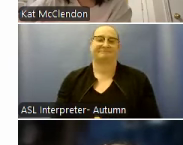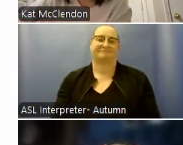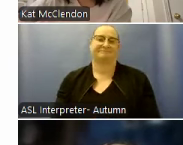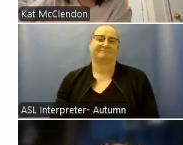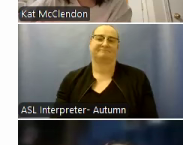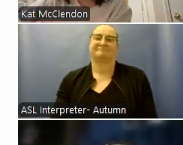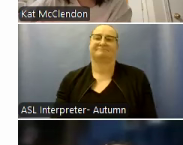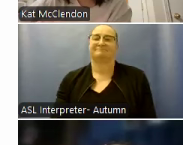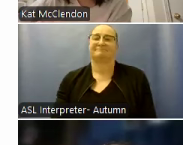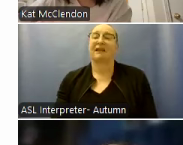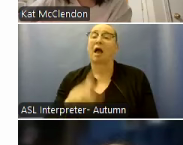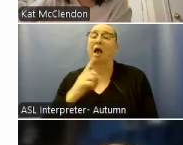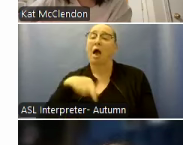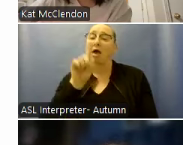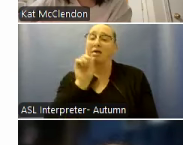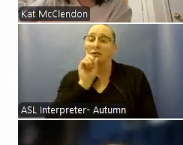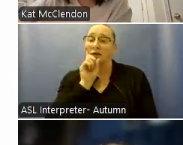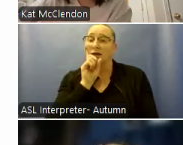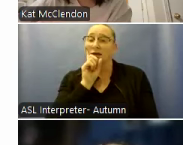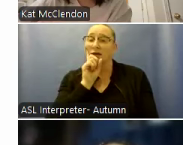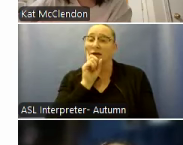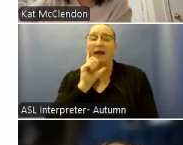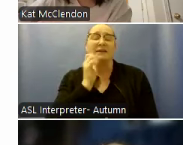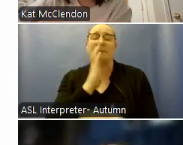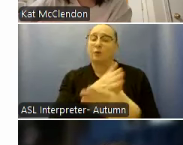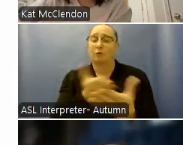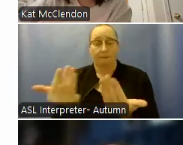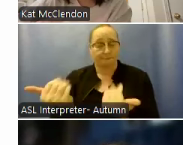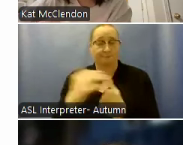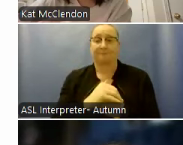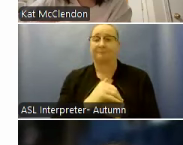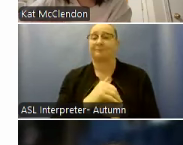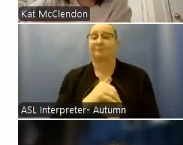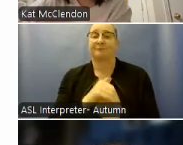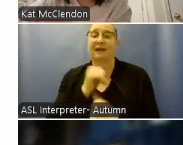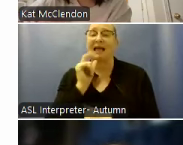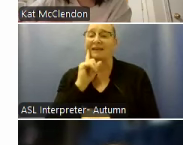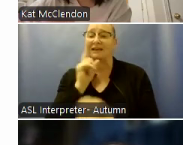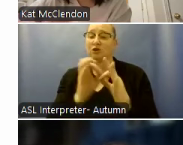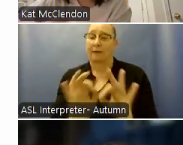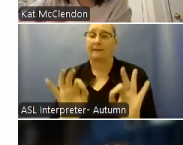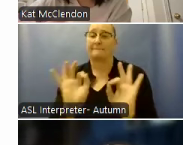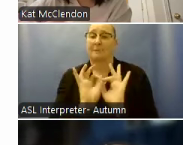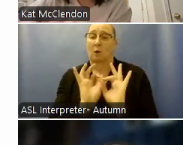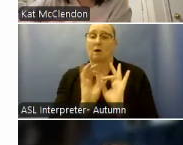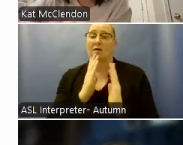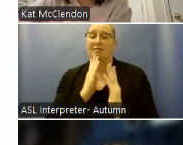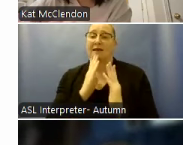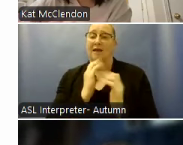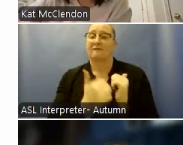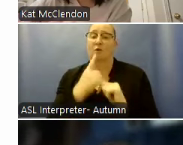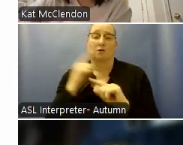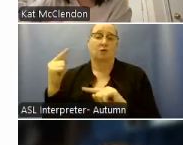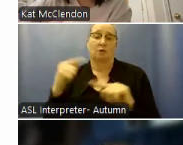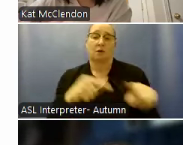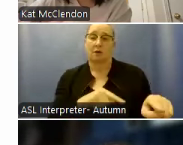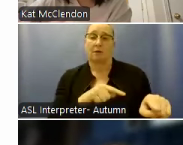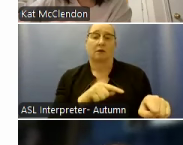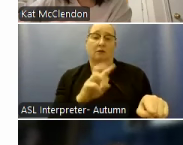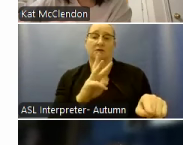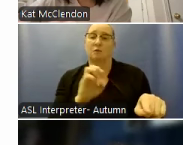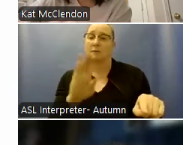I think for me, oh, I didn't mean to interrupt. I think it's so important. I just want to thank everyone for coming onto this webinar.